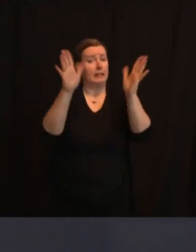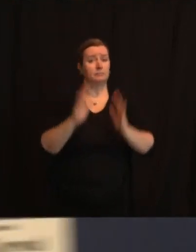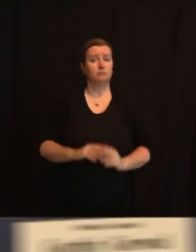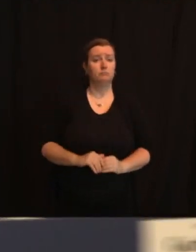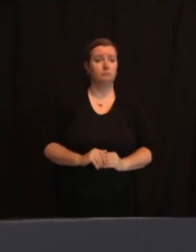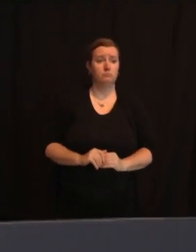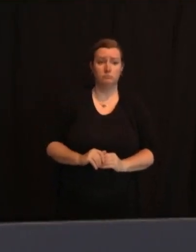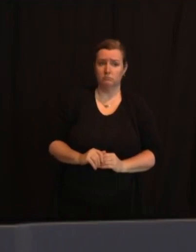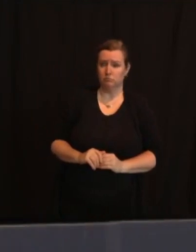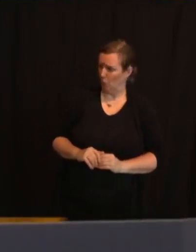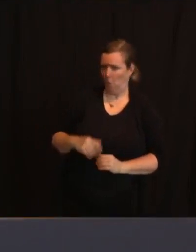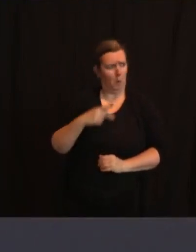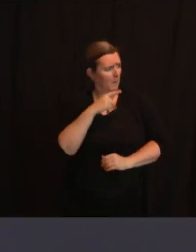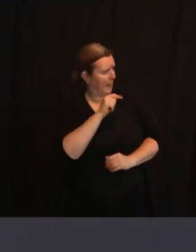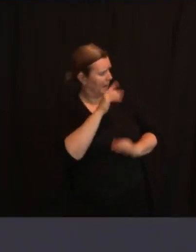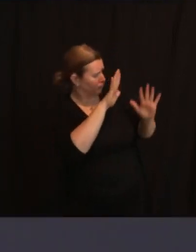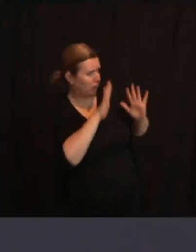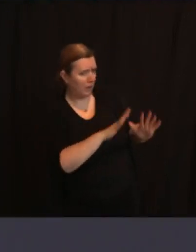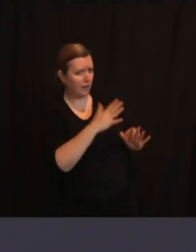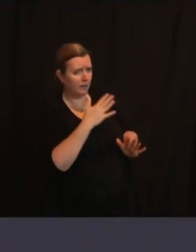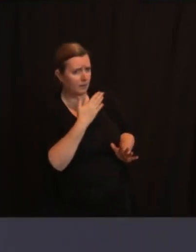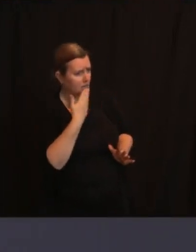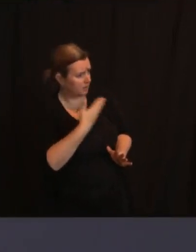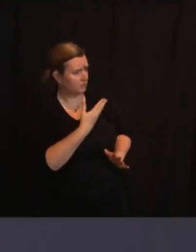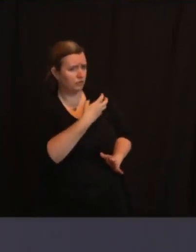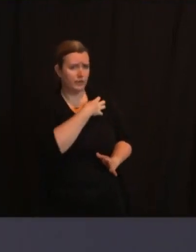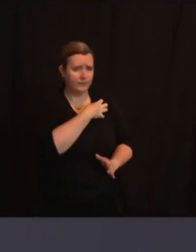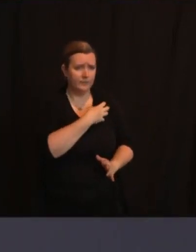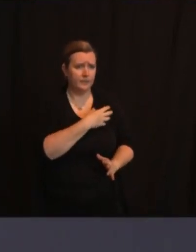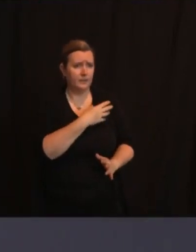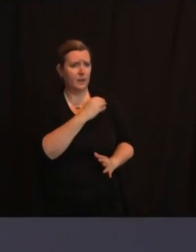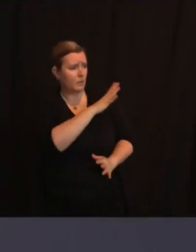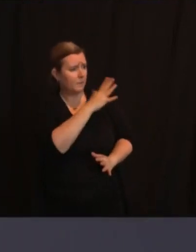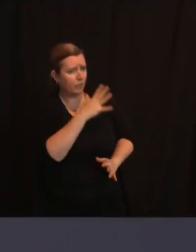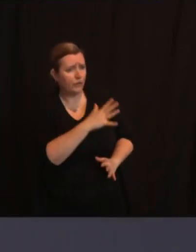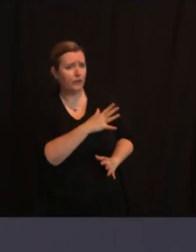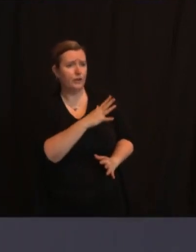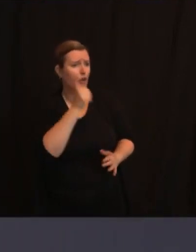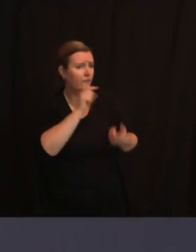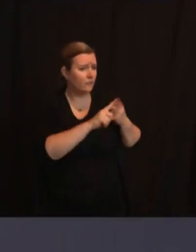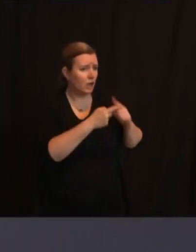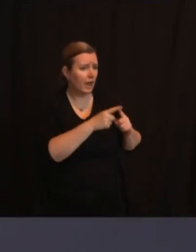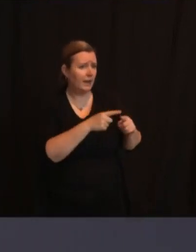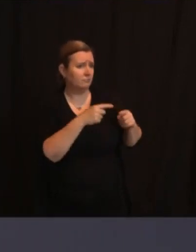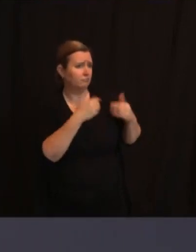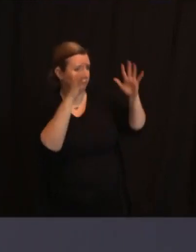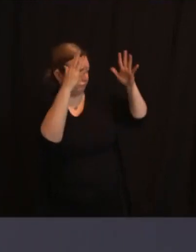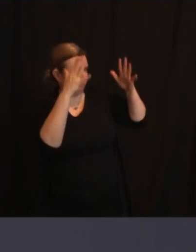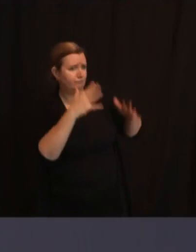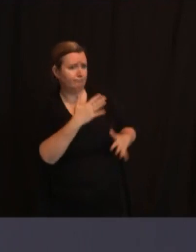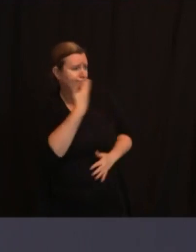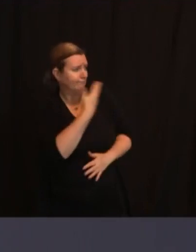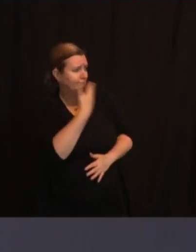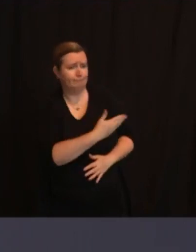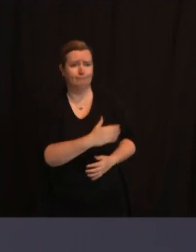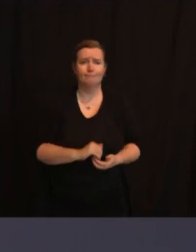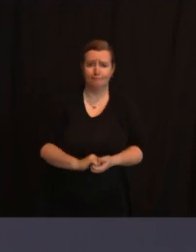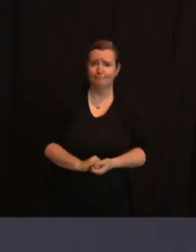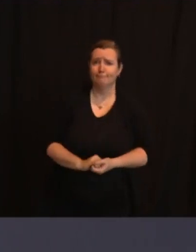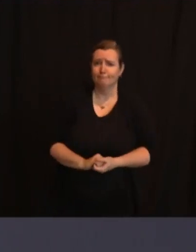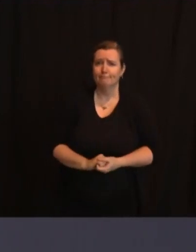is great news. Please give him, his mom, and his girlfriend, I don't want to jump the gun, our best. We're going to start over